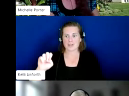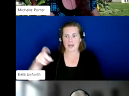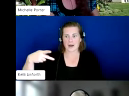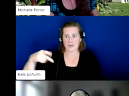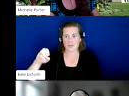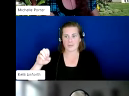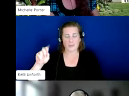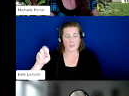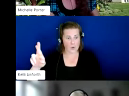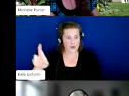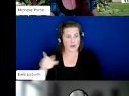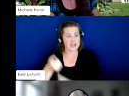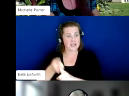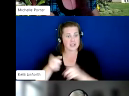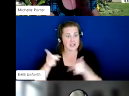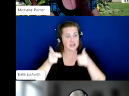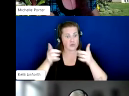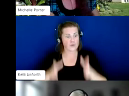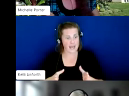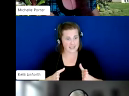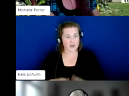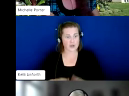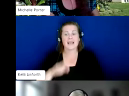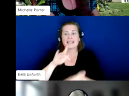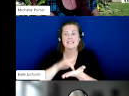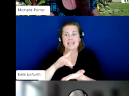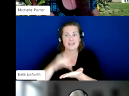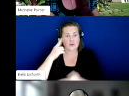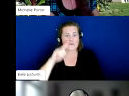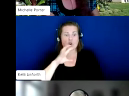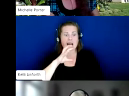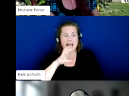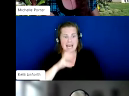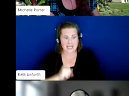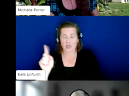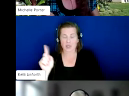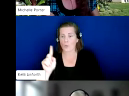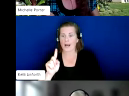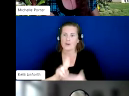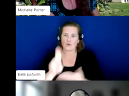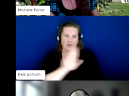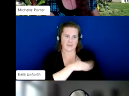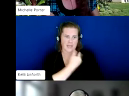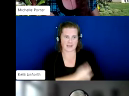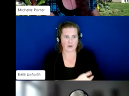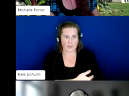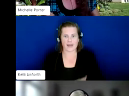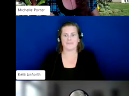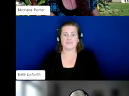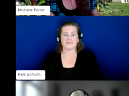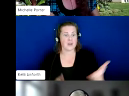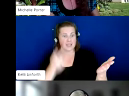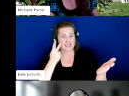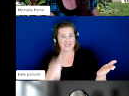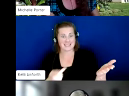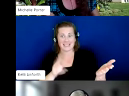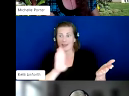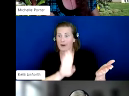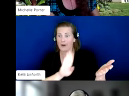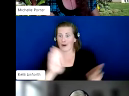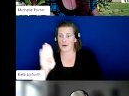the Center on Aging at the University of Manitoba. As you can see from her long bio, she